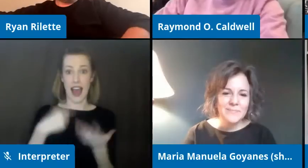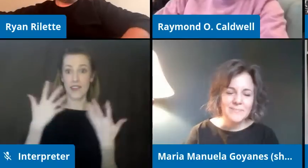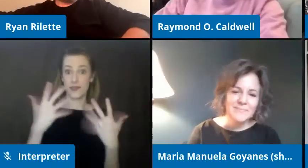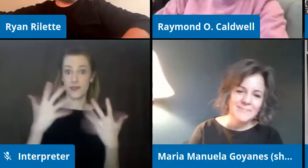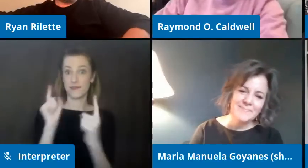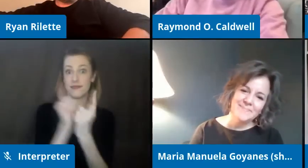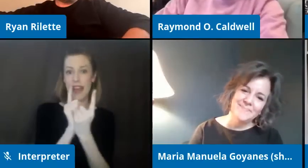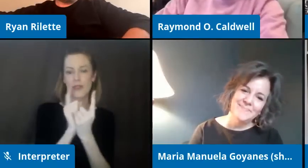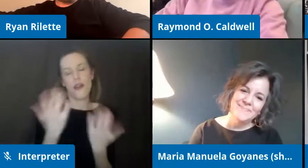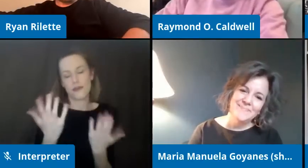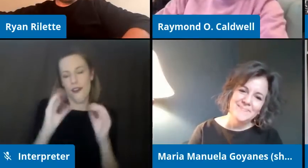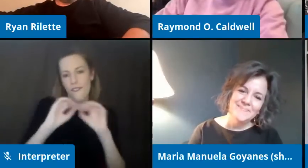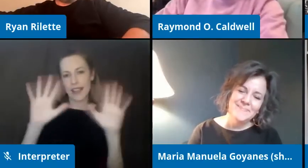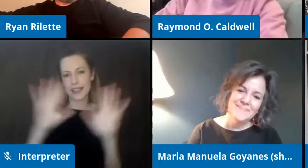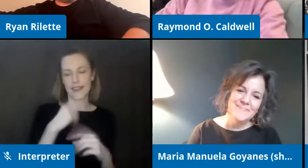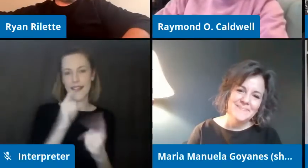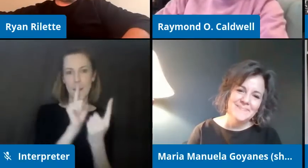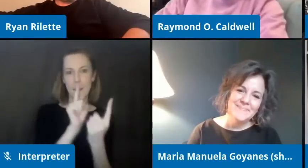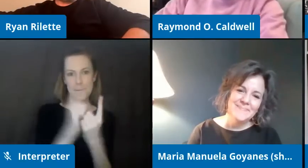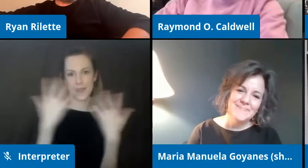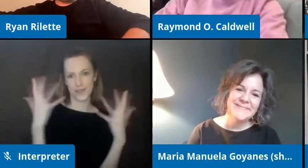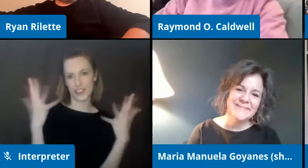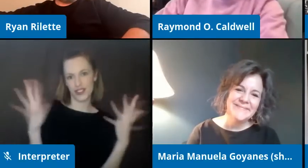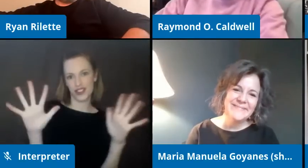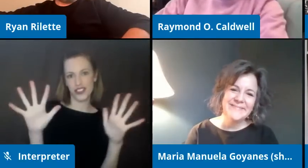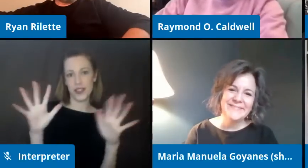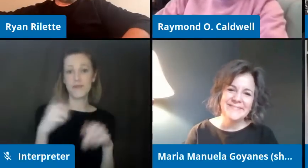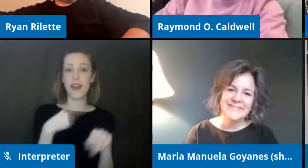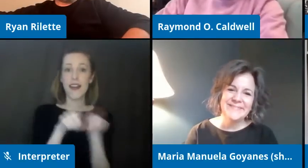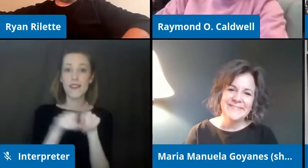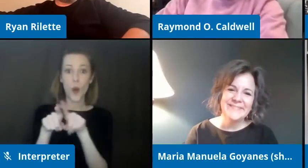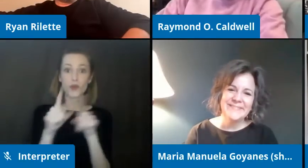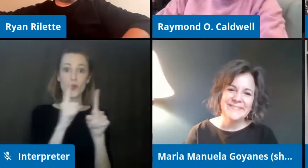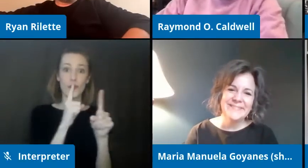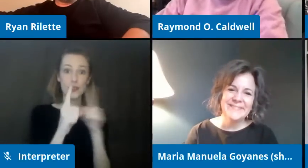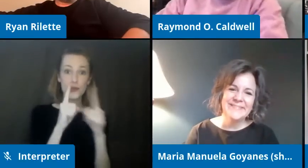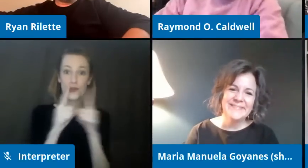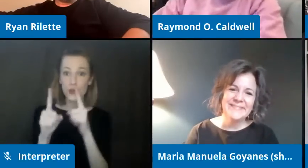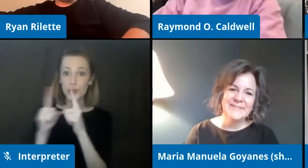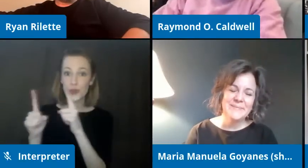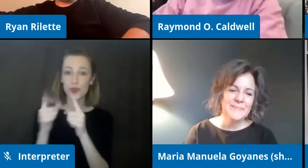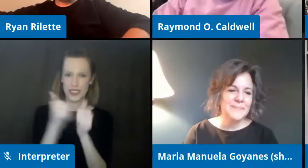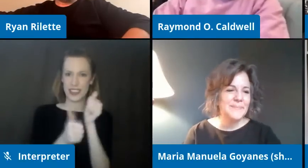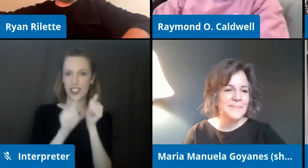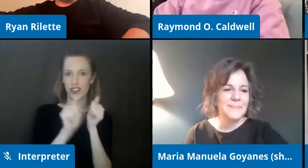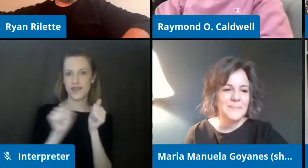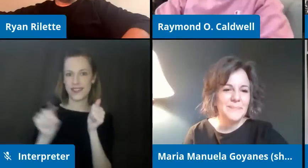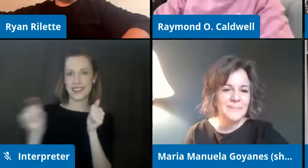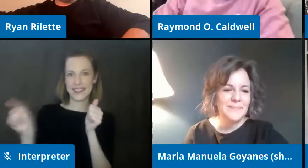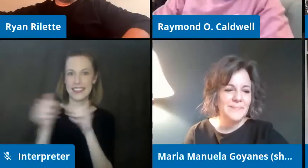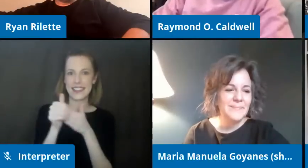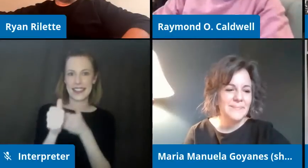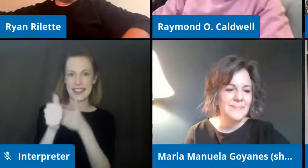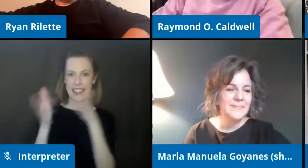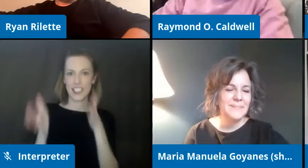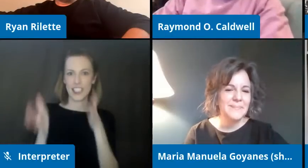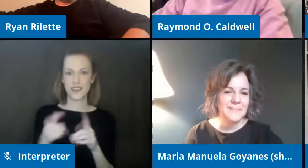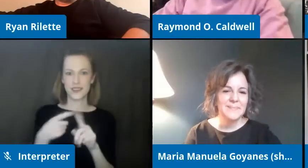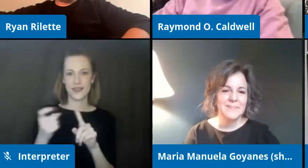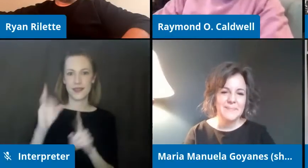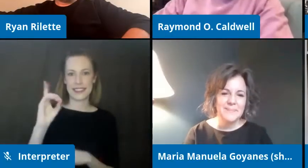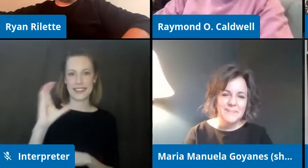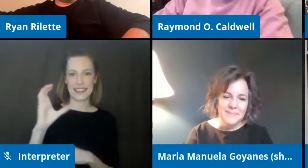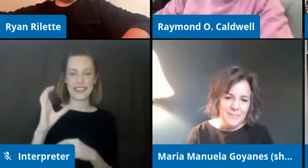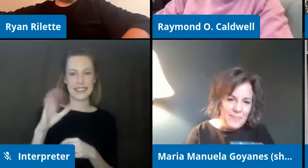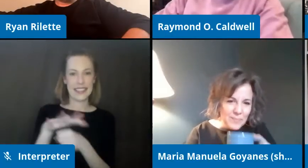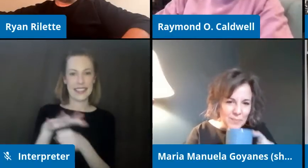I've interviewed all four of these terrific theater leaders from the Washington area many times, and